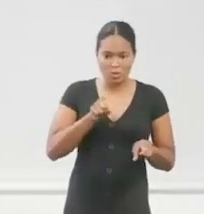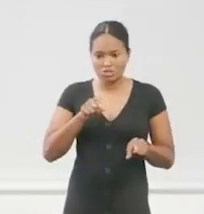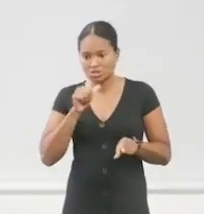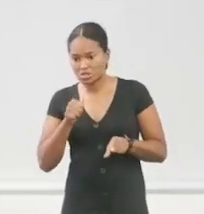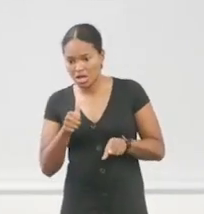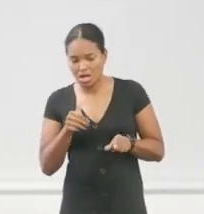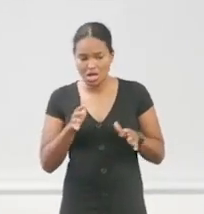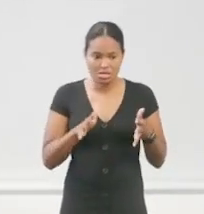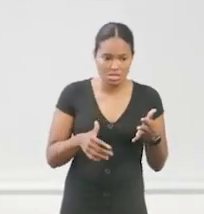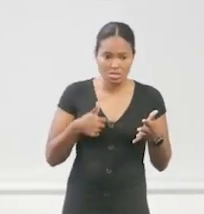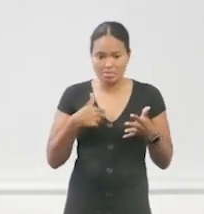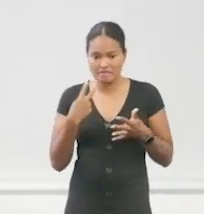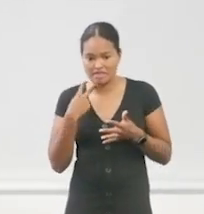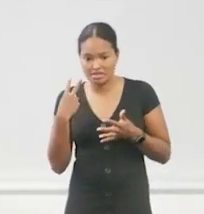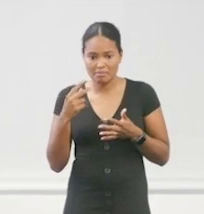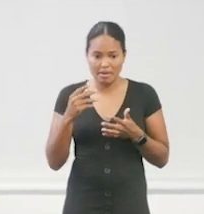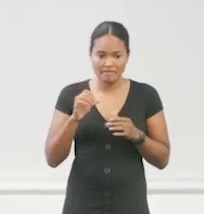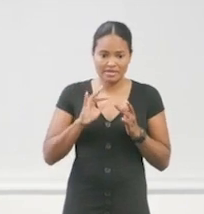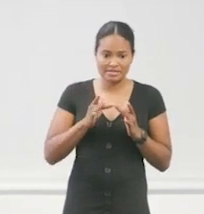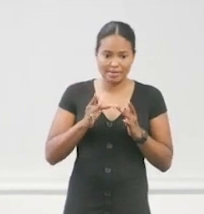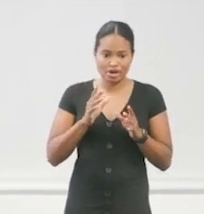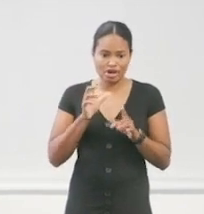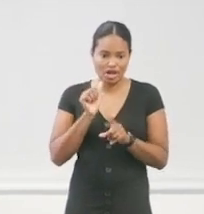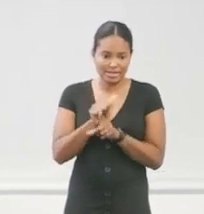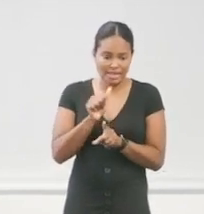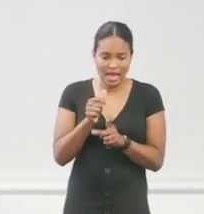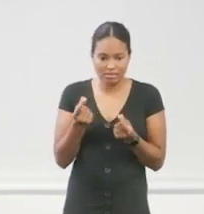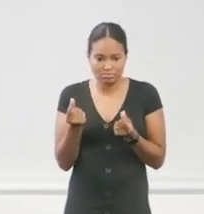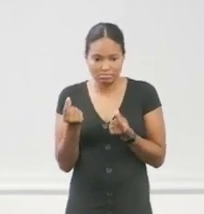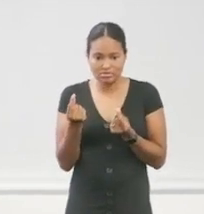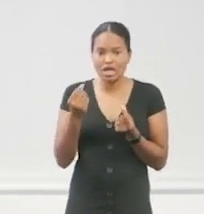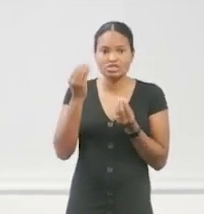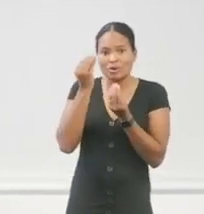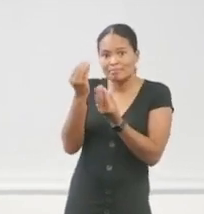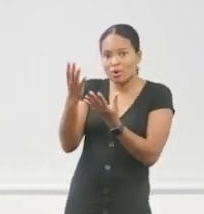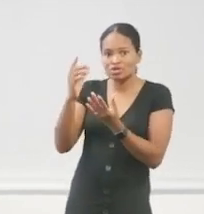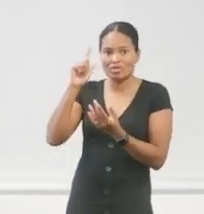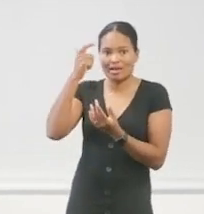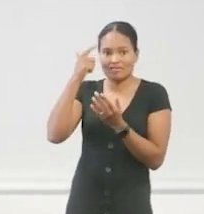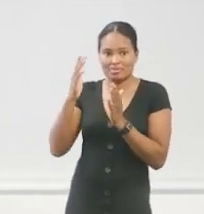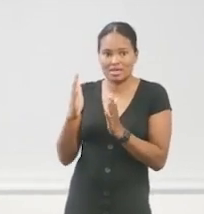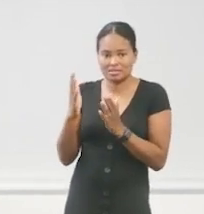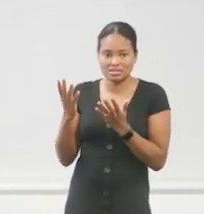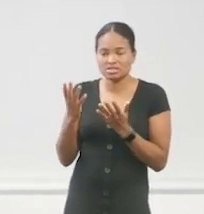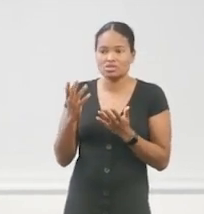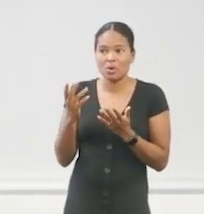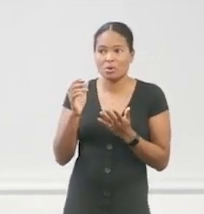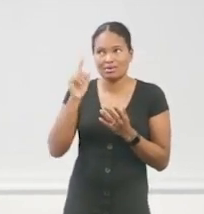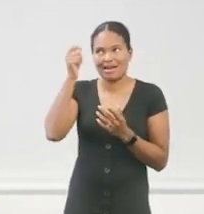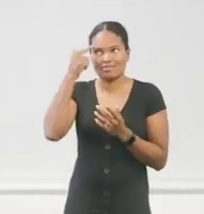some sort of cyber attack to the government because you don't want that information to get out there, especially if you're a private industry